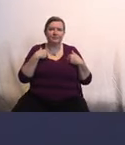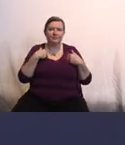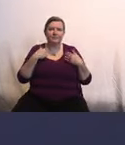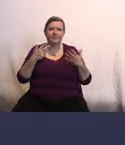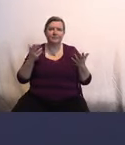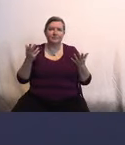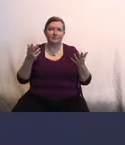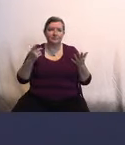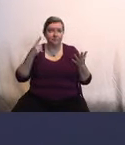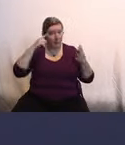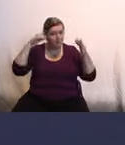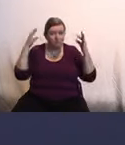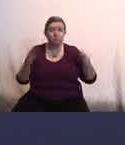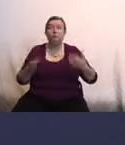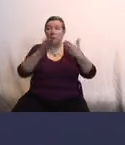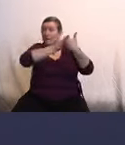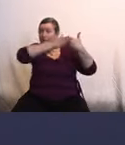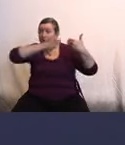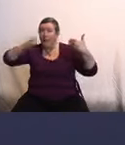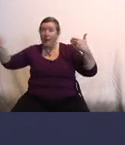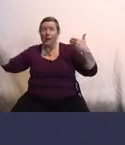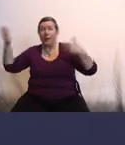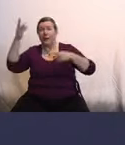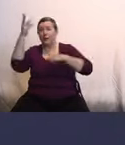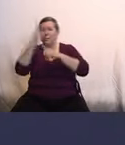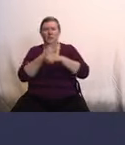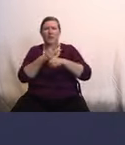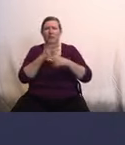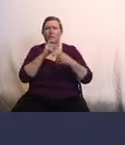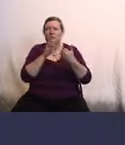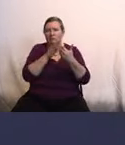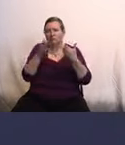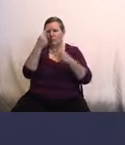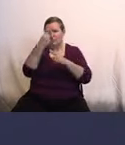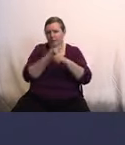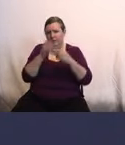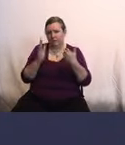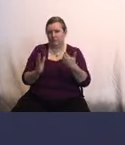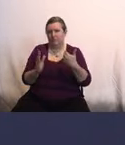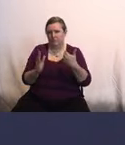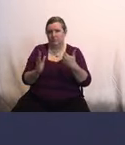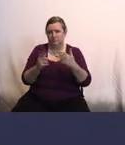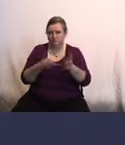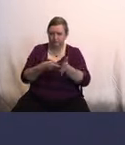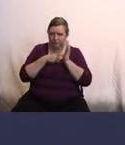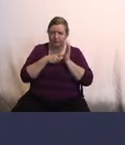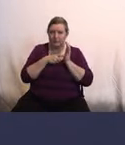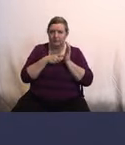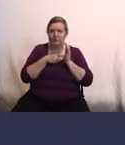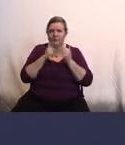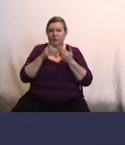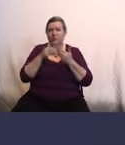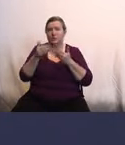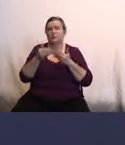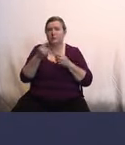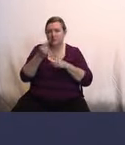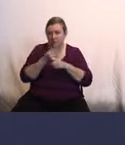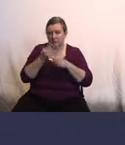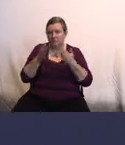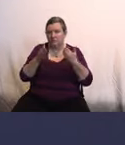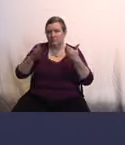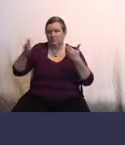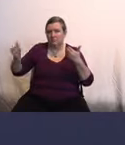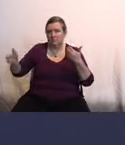expanded definition of the communities beyond healthcare, and we will work closely with them. Thank you. Welcome back. Hello,